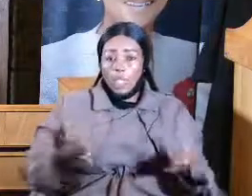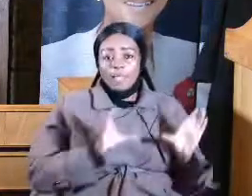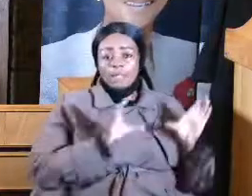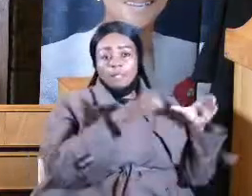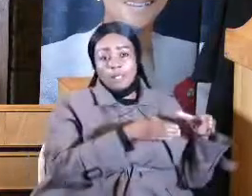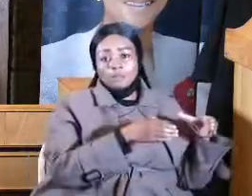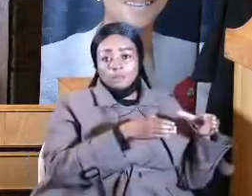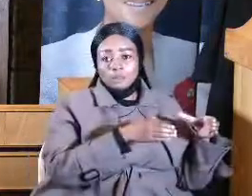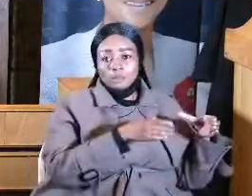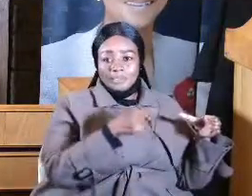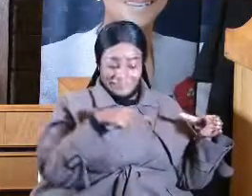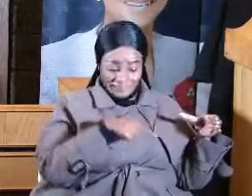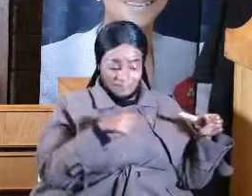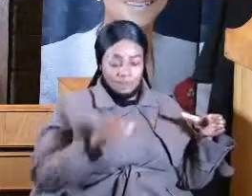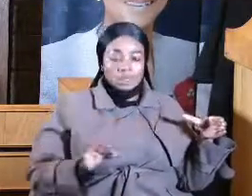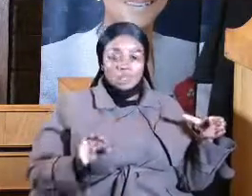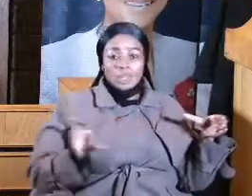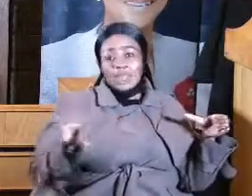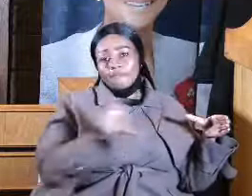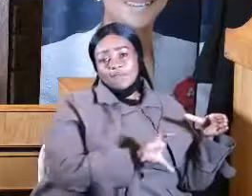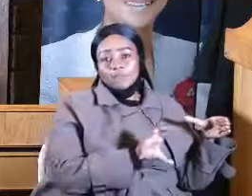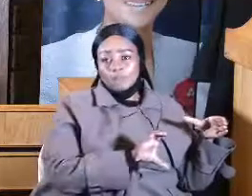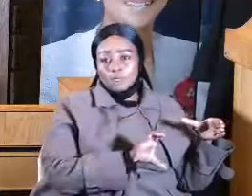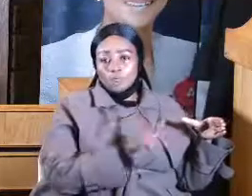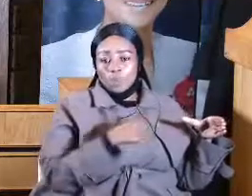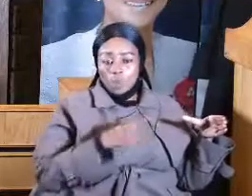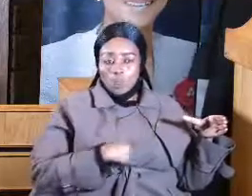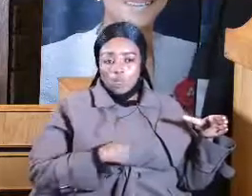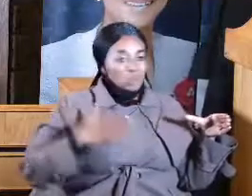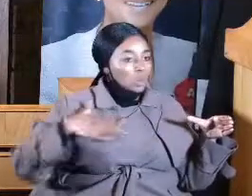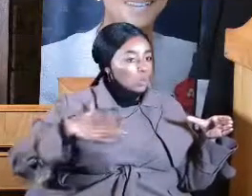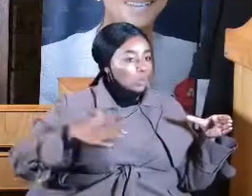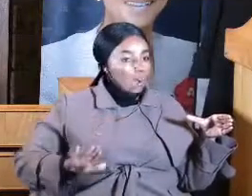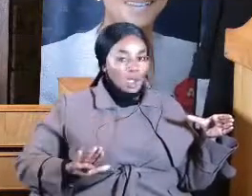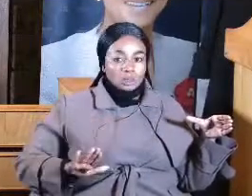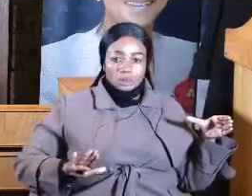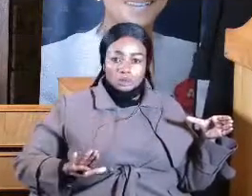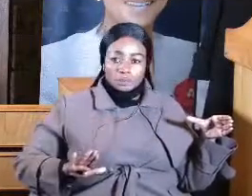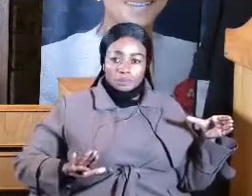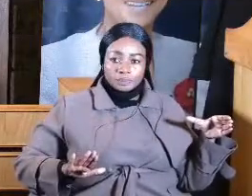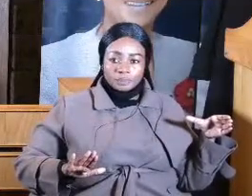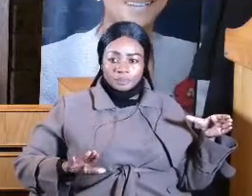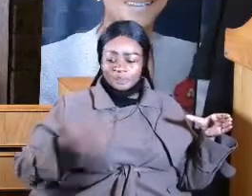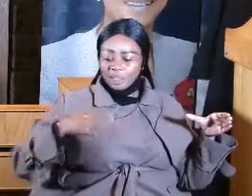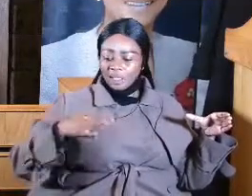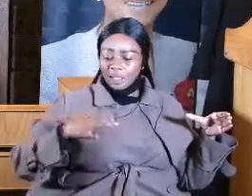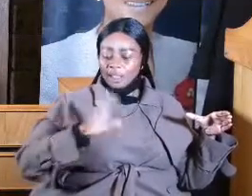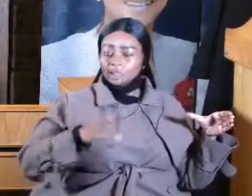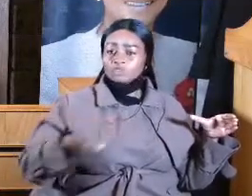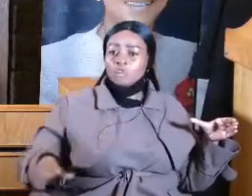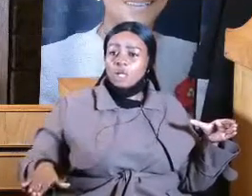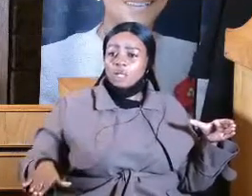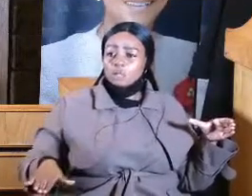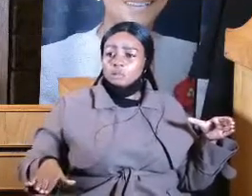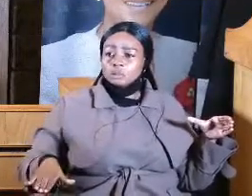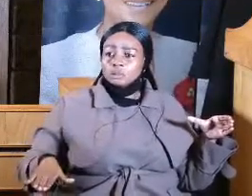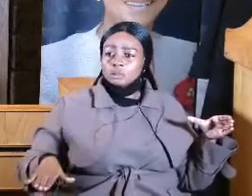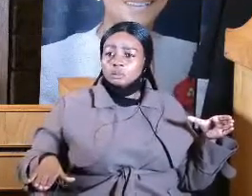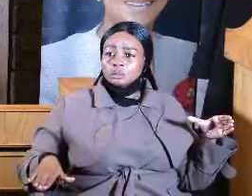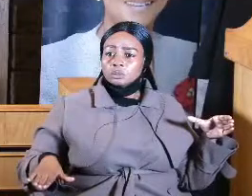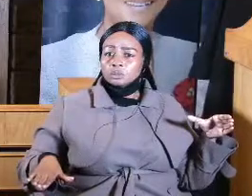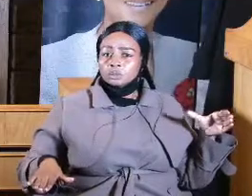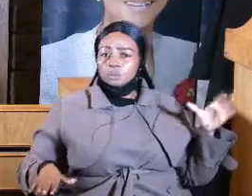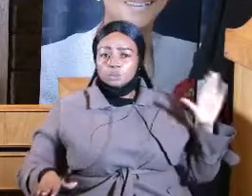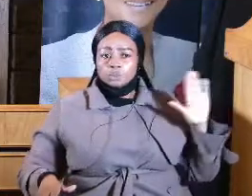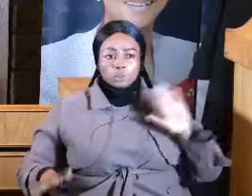is an investment. Hence, I said we don't want to have the girl child that will still be lamenting